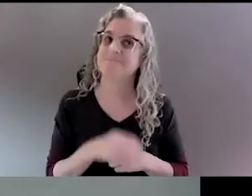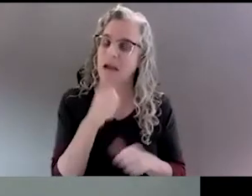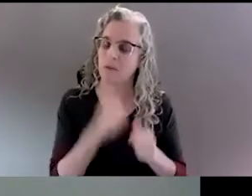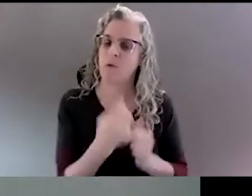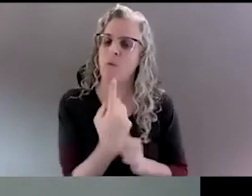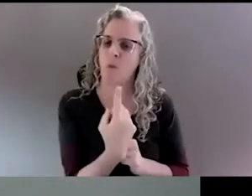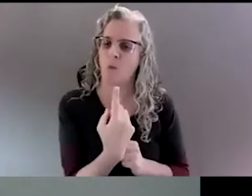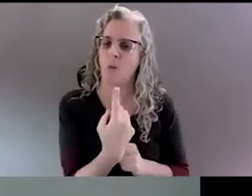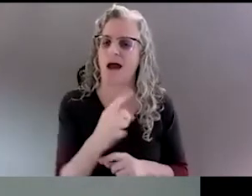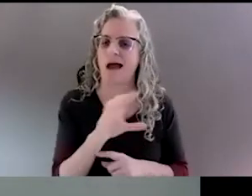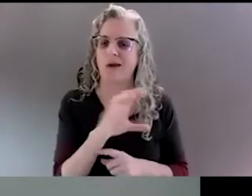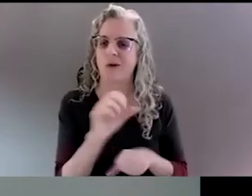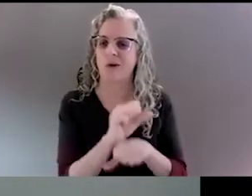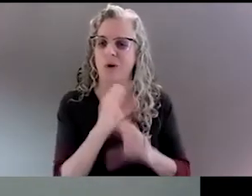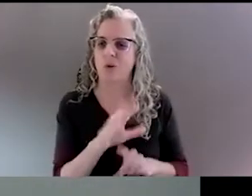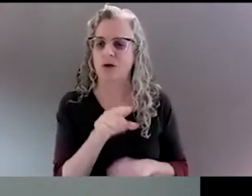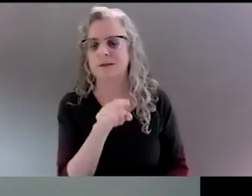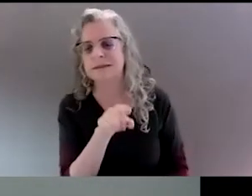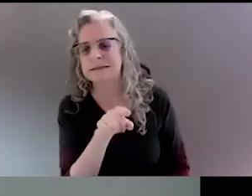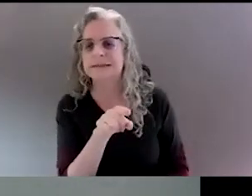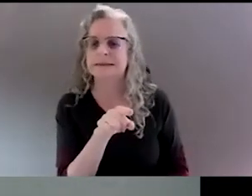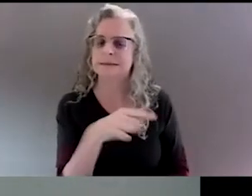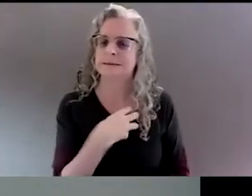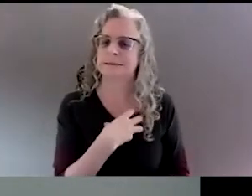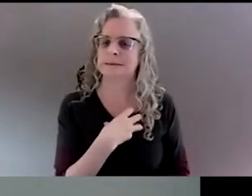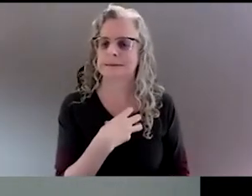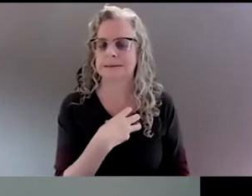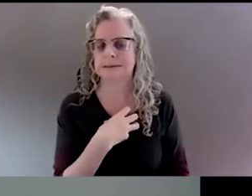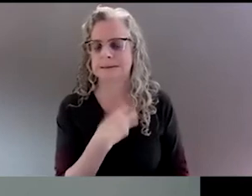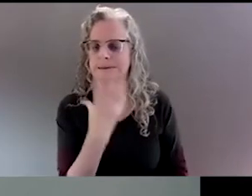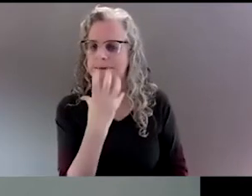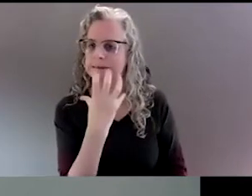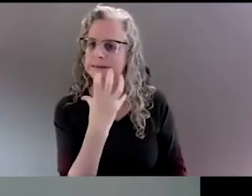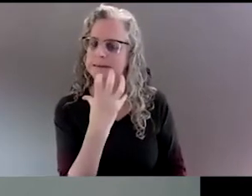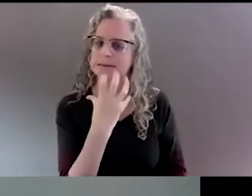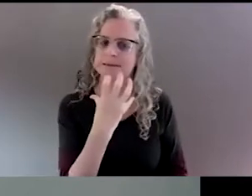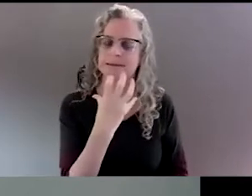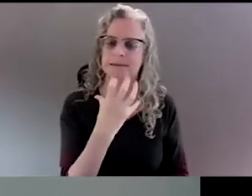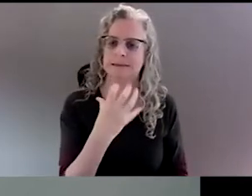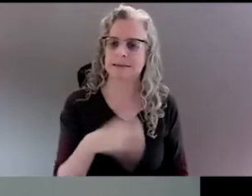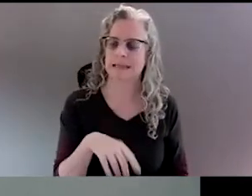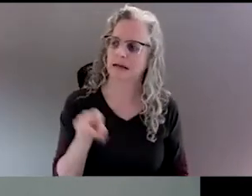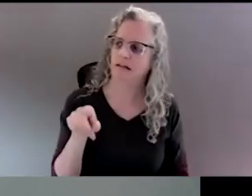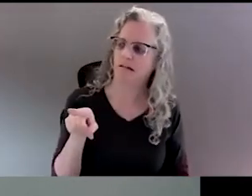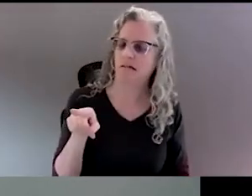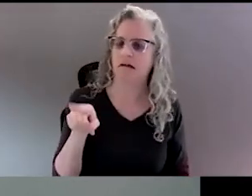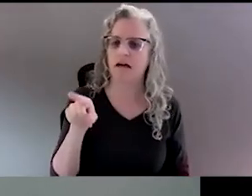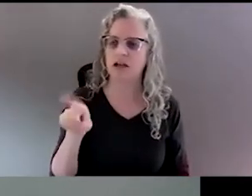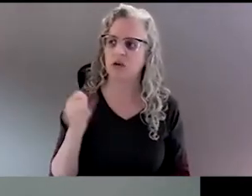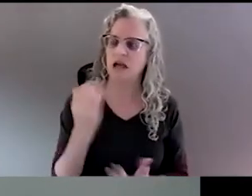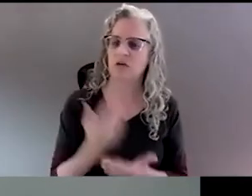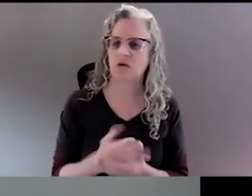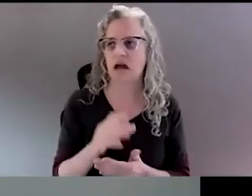pretty unhappy about the fact that I got to come in 20 minutes or half an hour later